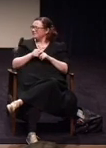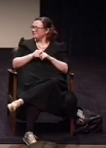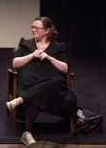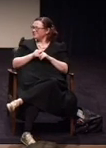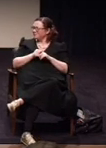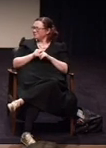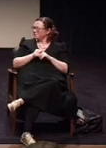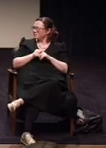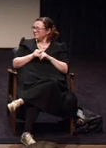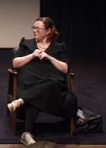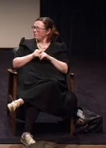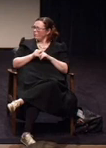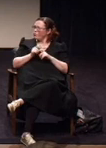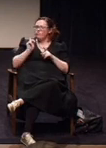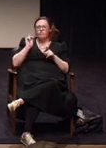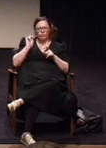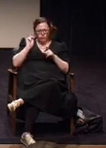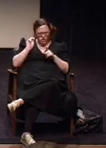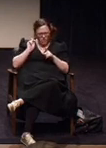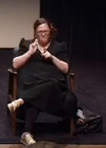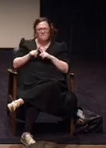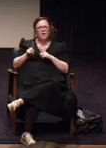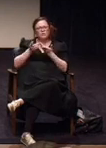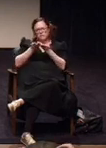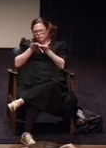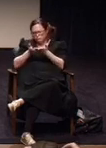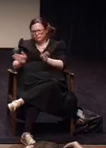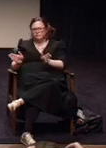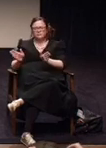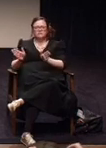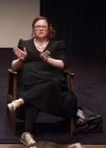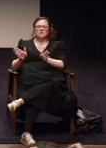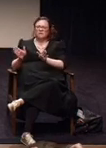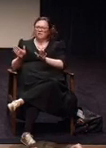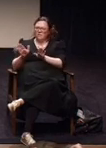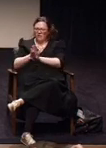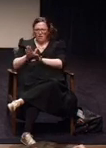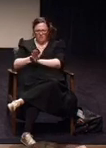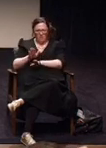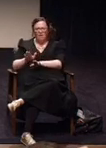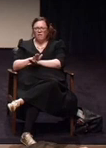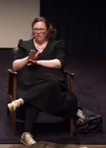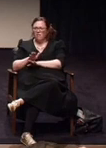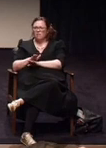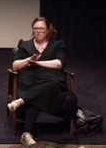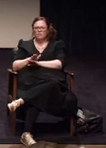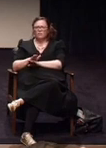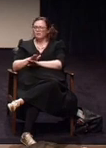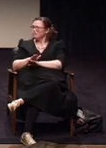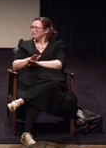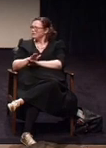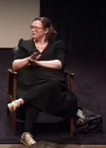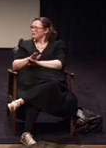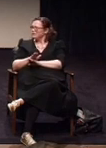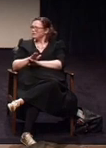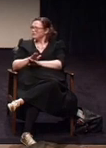So this covers most of different kinds of happenings, of accidents. It could be fire